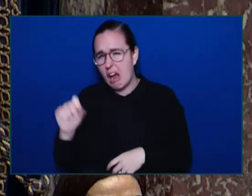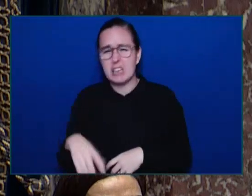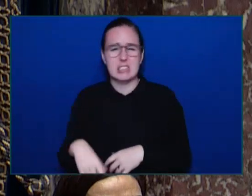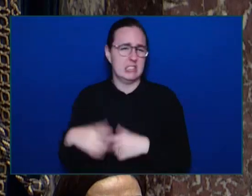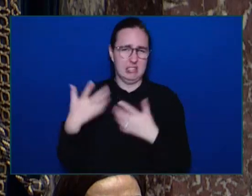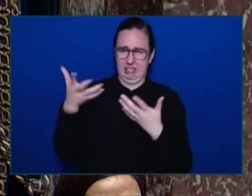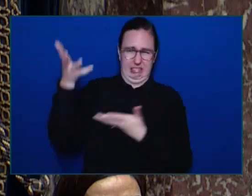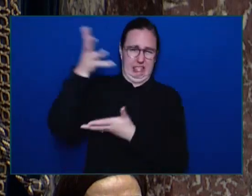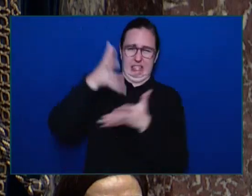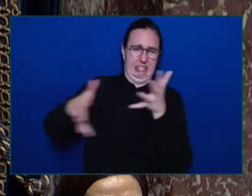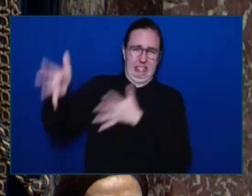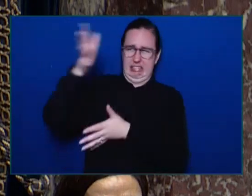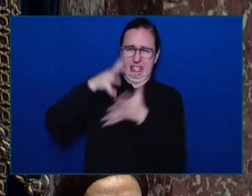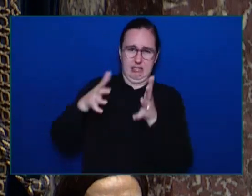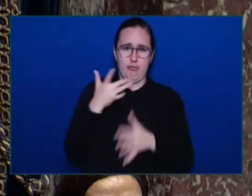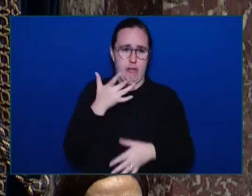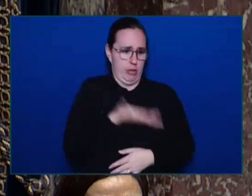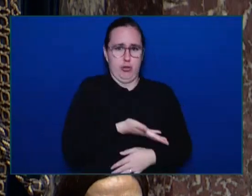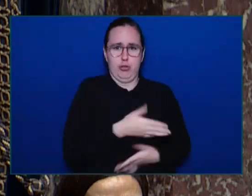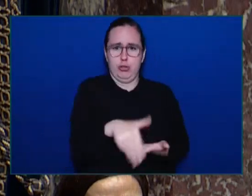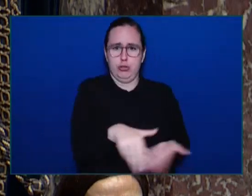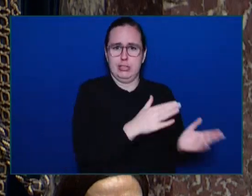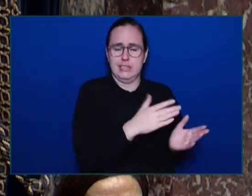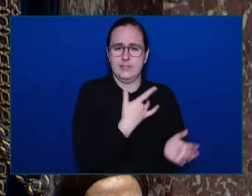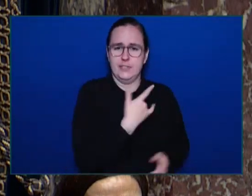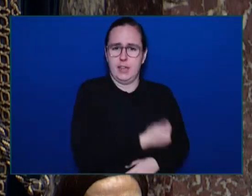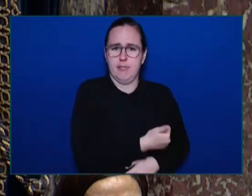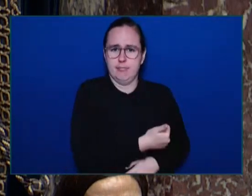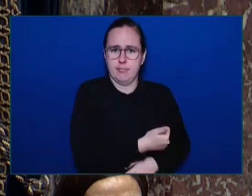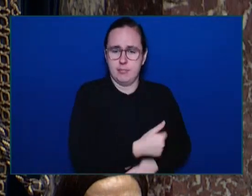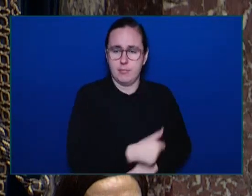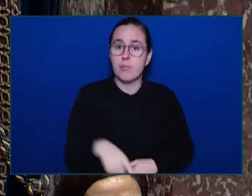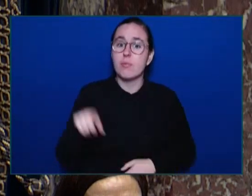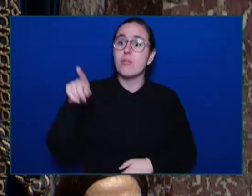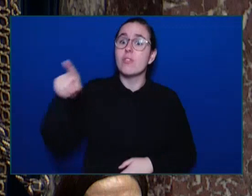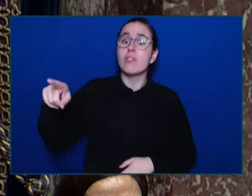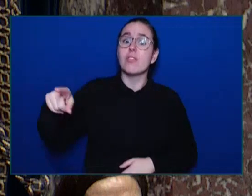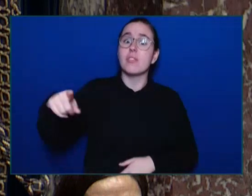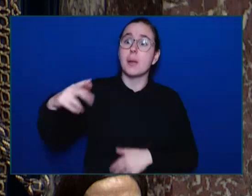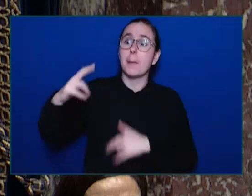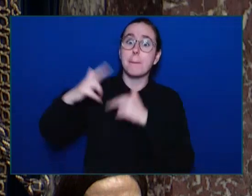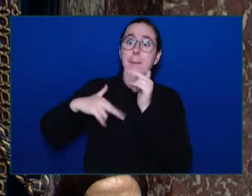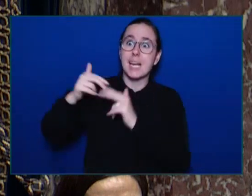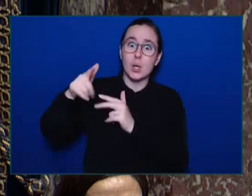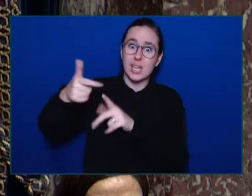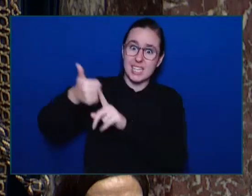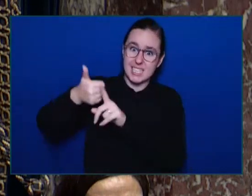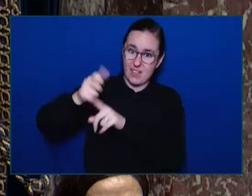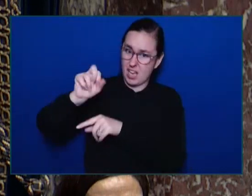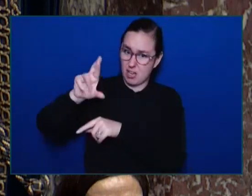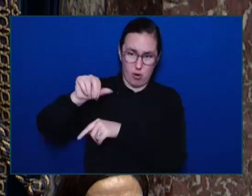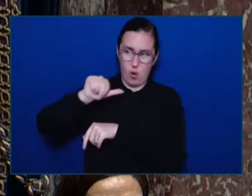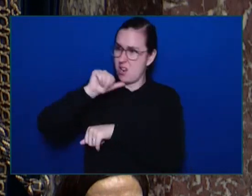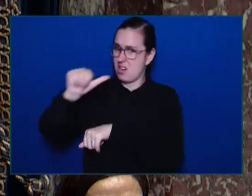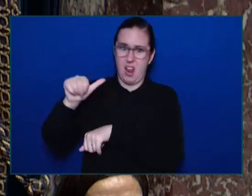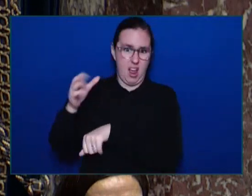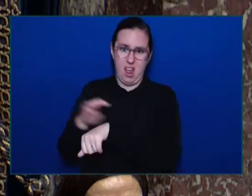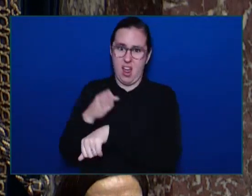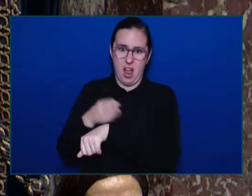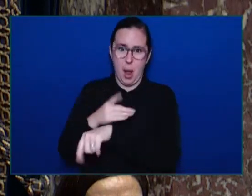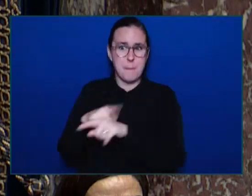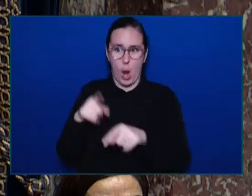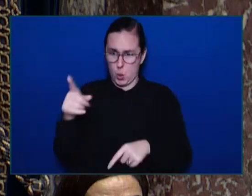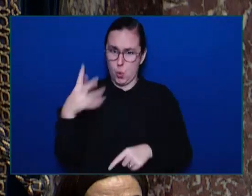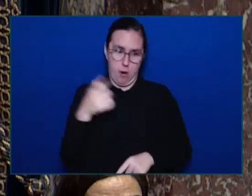deplorable situations in the SROs is not ensuring safety. Scattering people across the communities